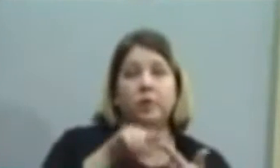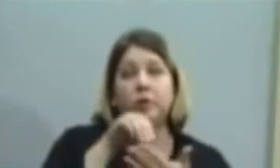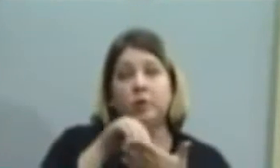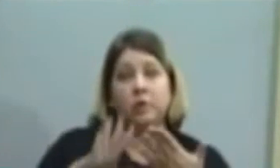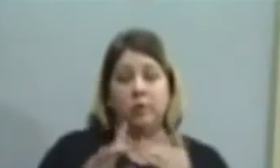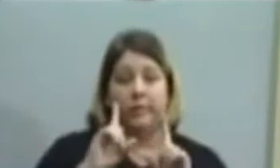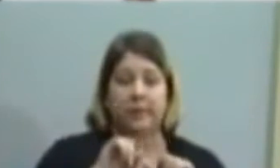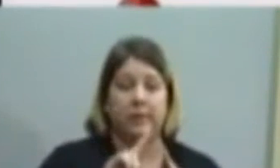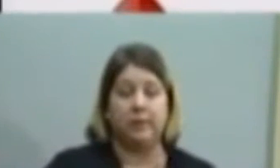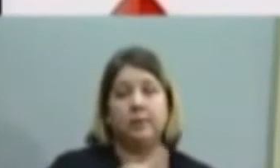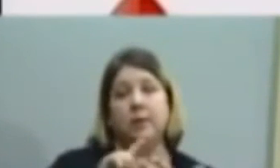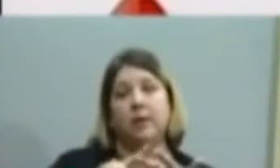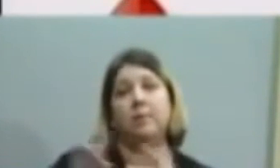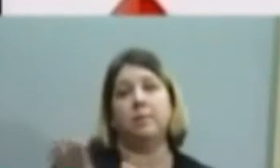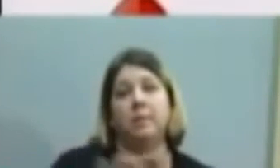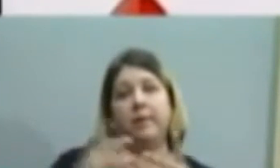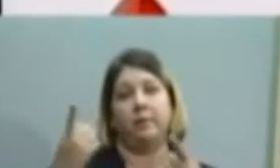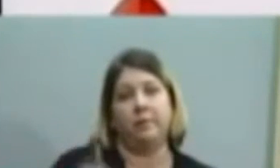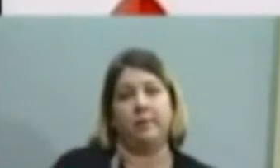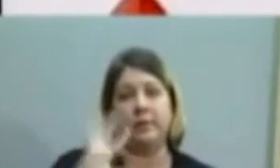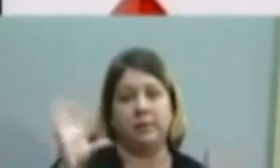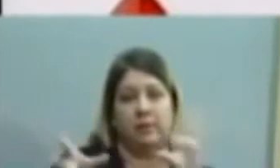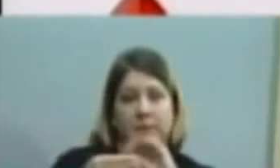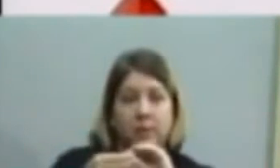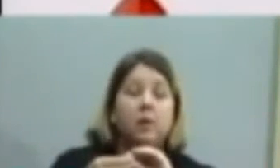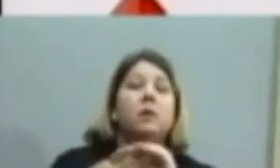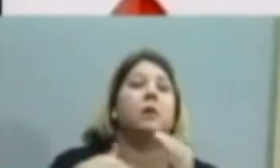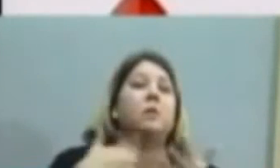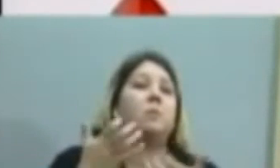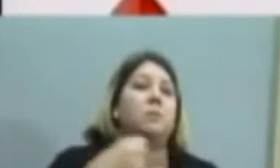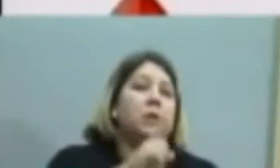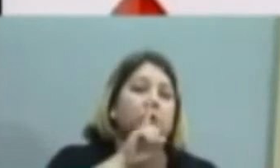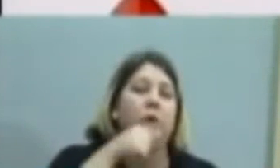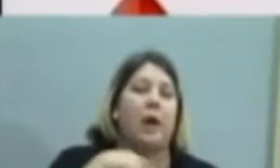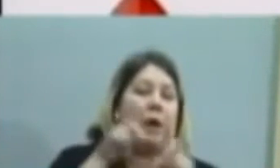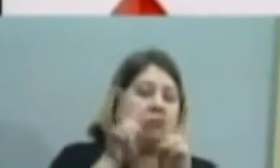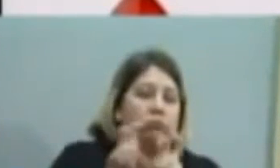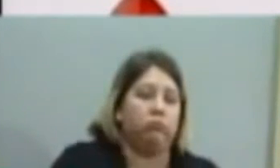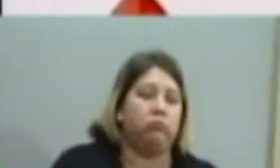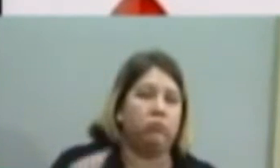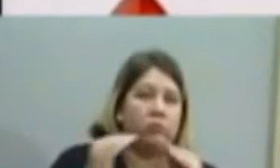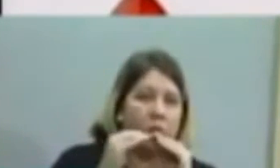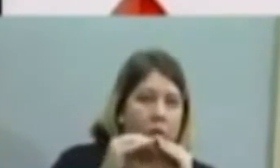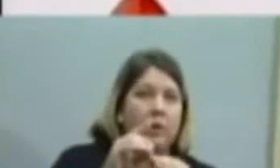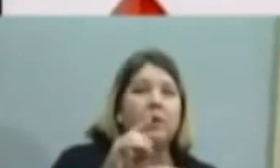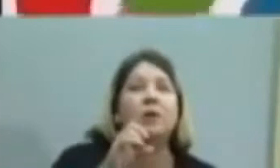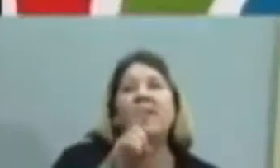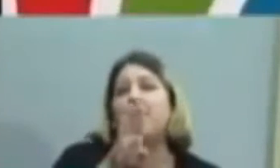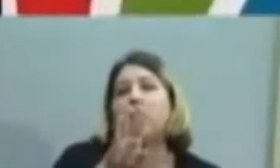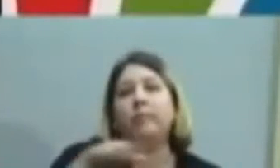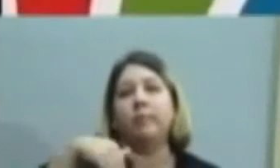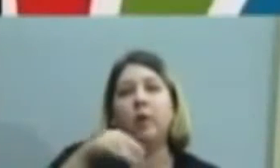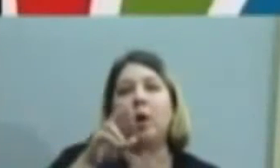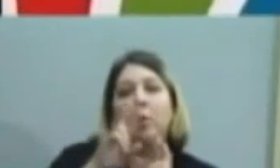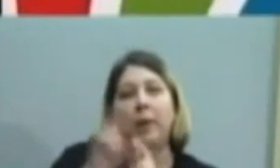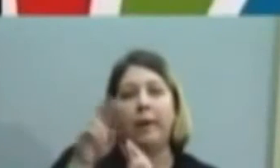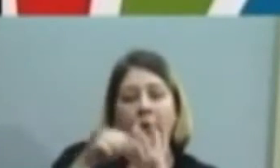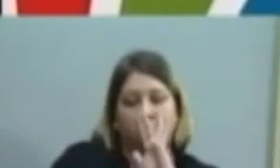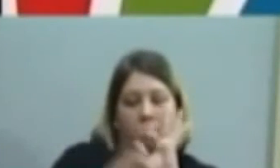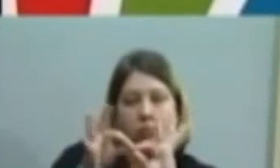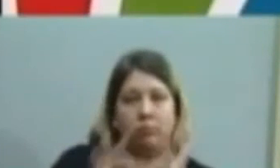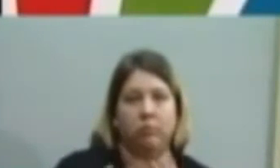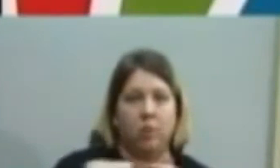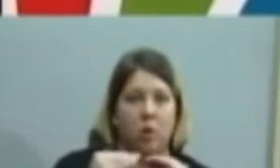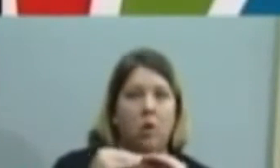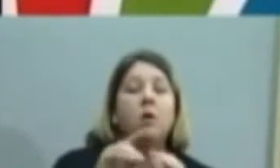total behavioral incidents. So I wanted to make sure that I drill deeper, even though the dashboard isn't ready to do that. I